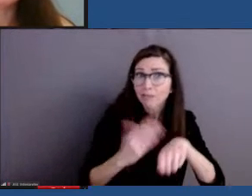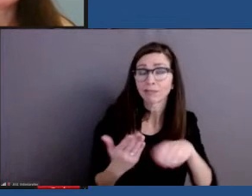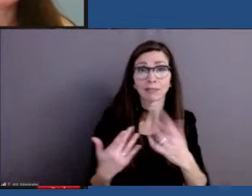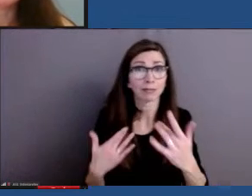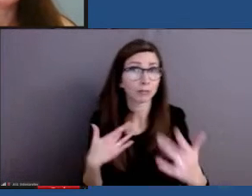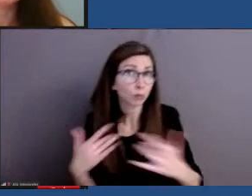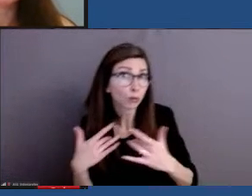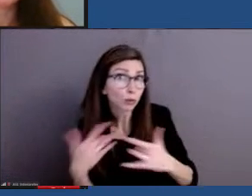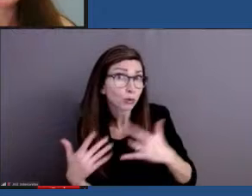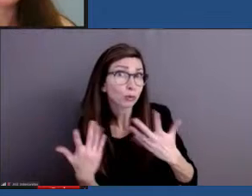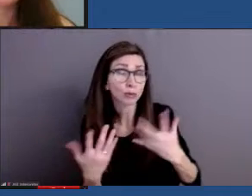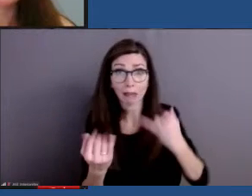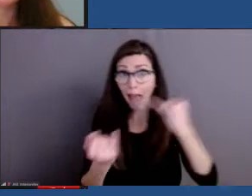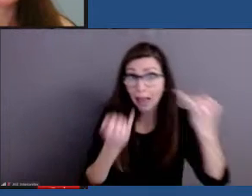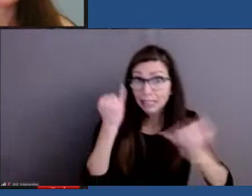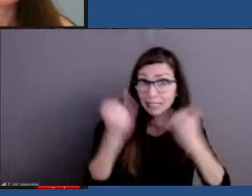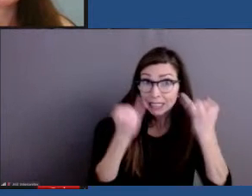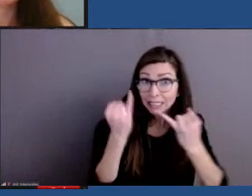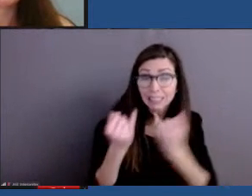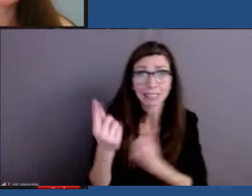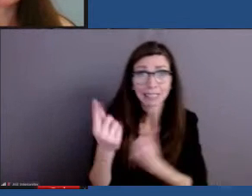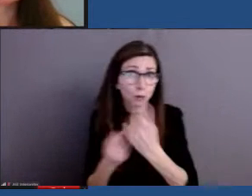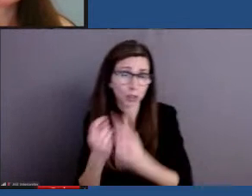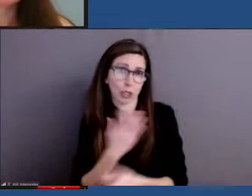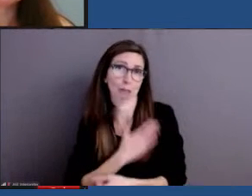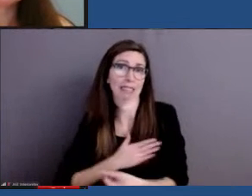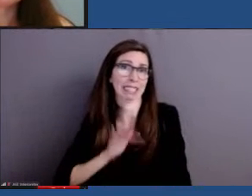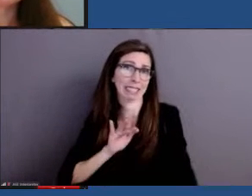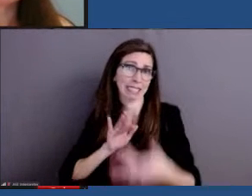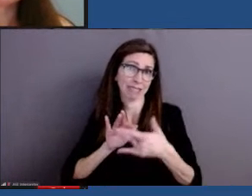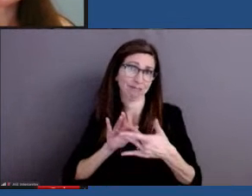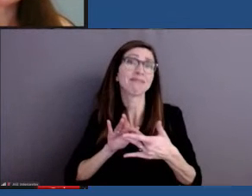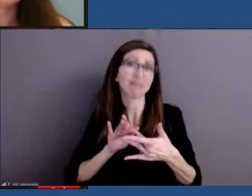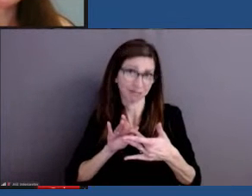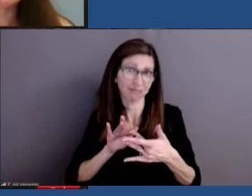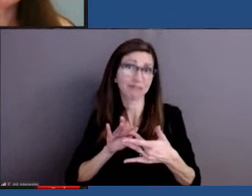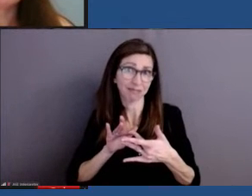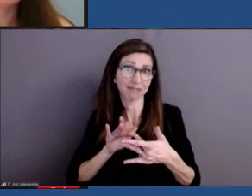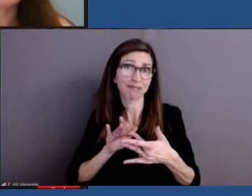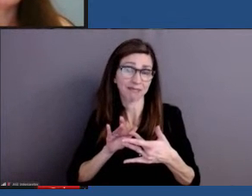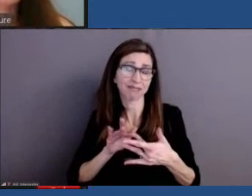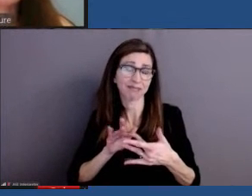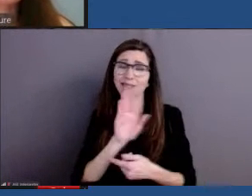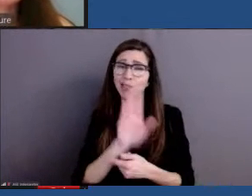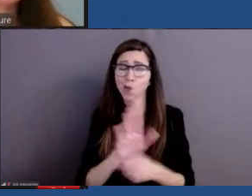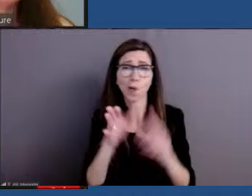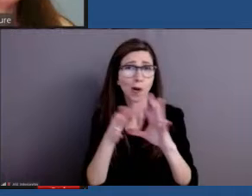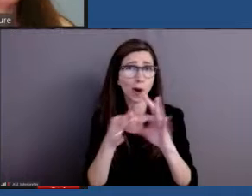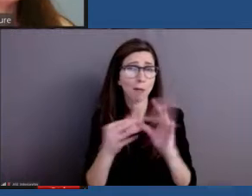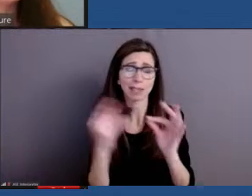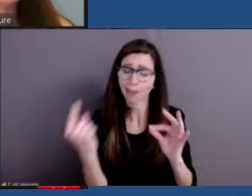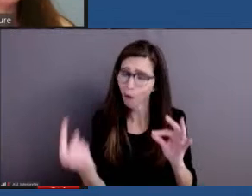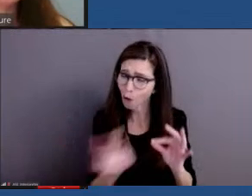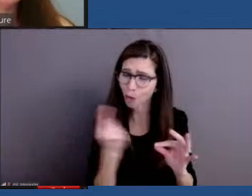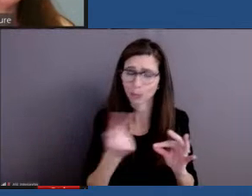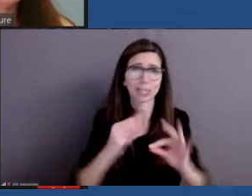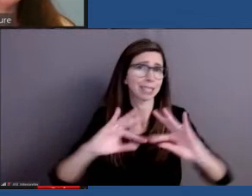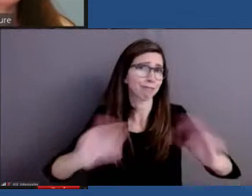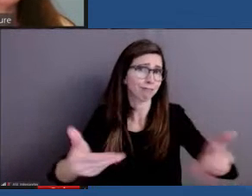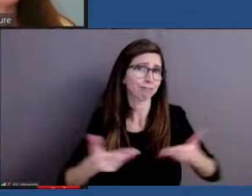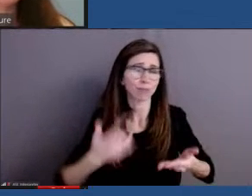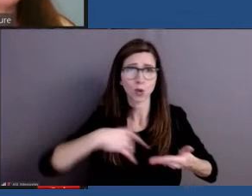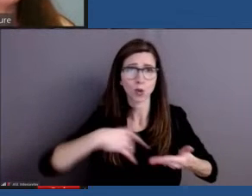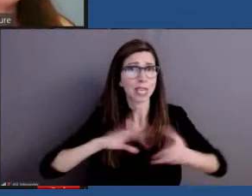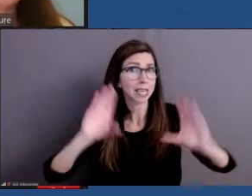ideas. Please reach out. Vos commentaires sont toujours les Your bienvenus. comments are always Que vous ayez welcome, des conseils, be